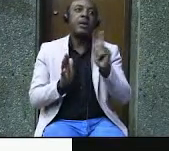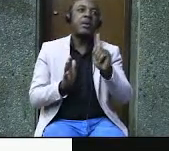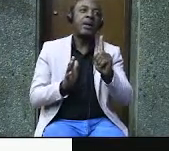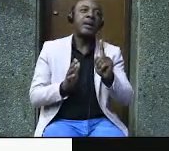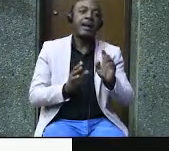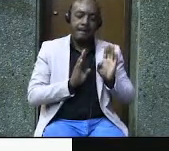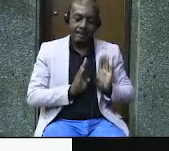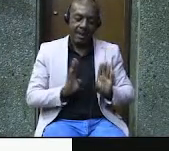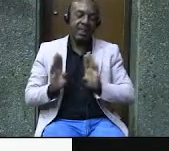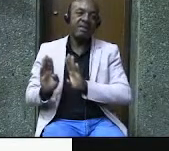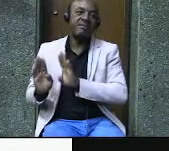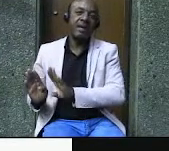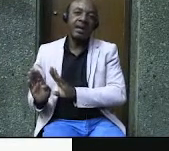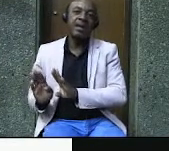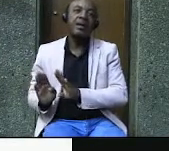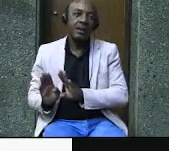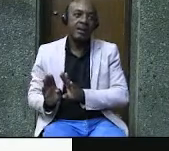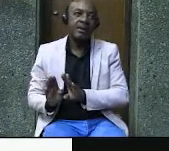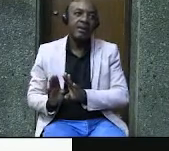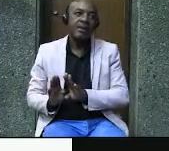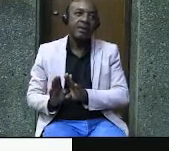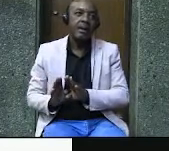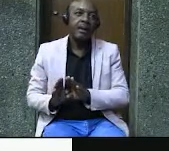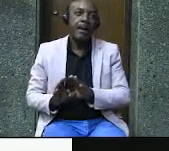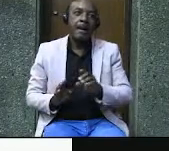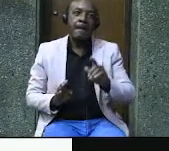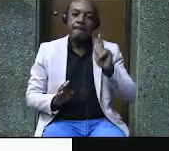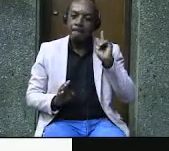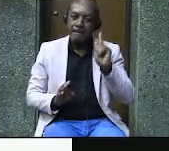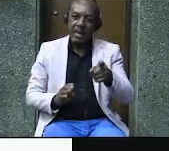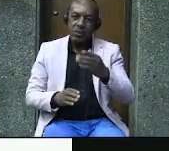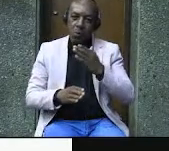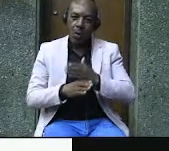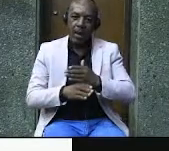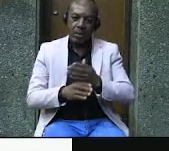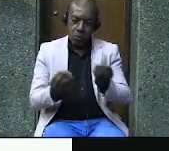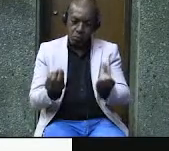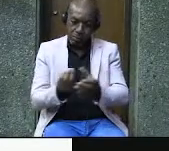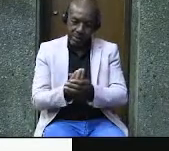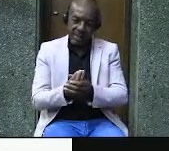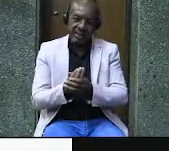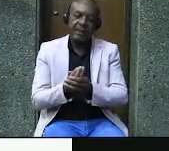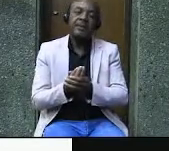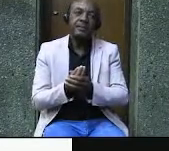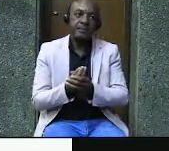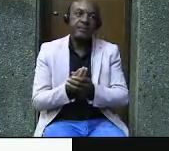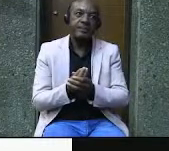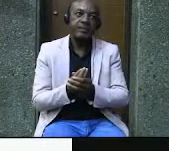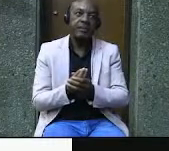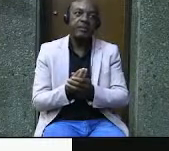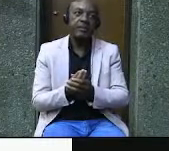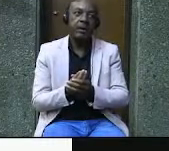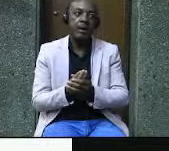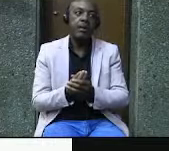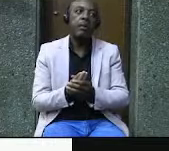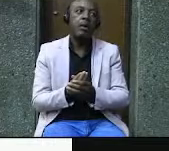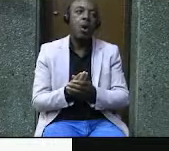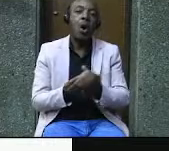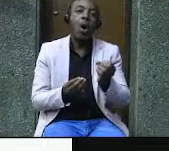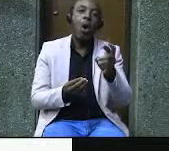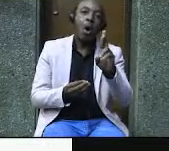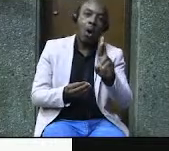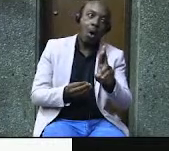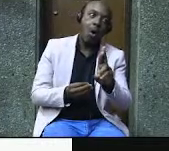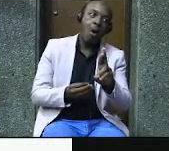be consistent with the Constitution. Otherwise, it will be